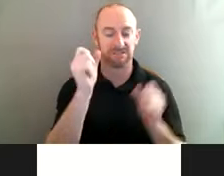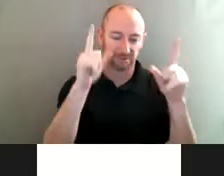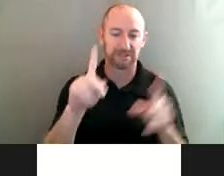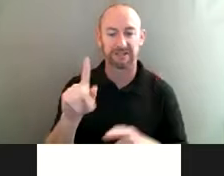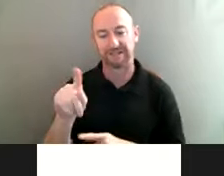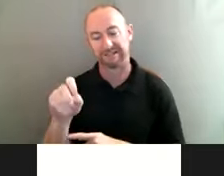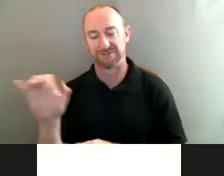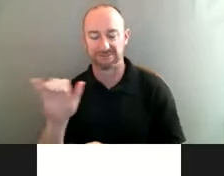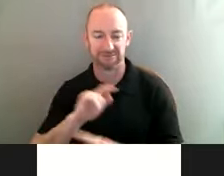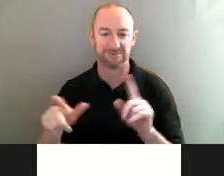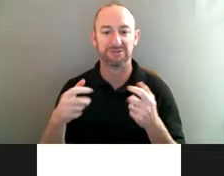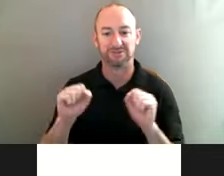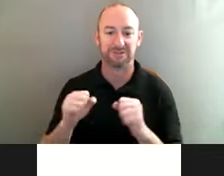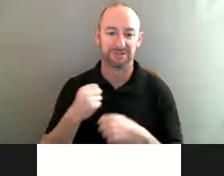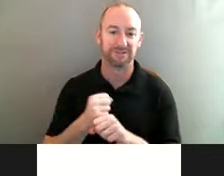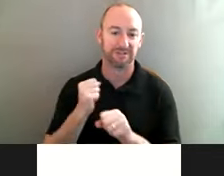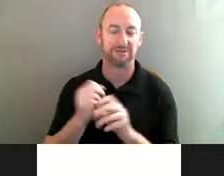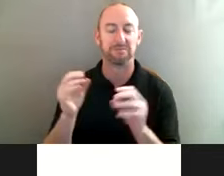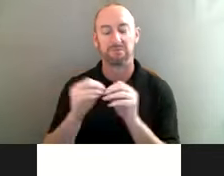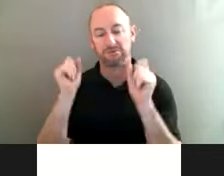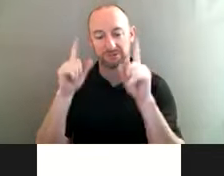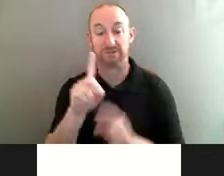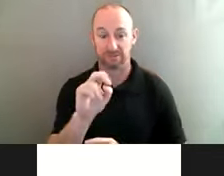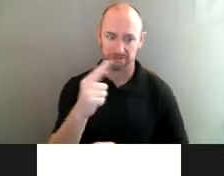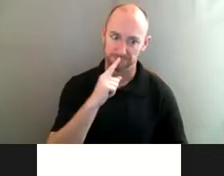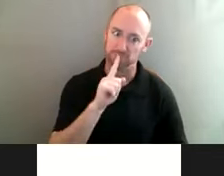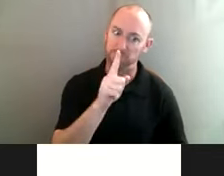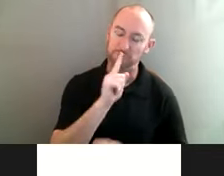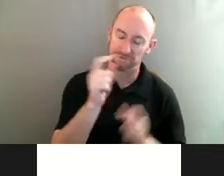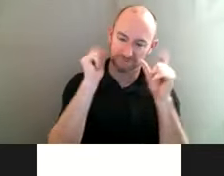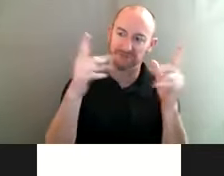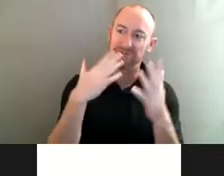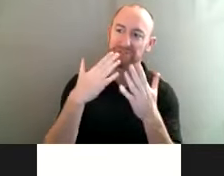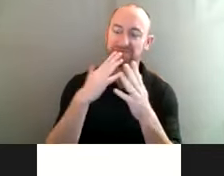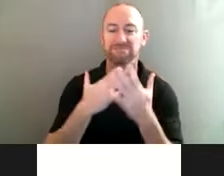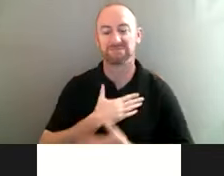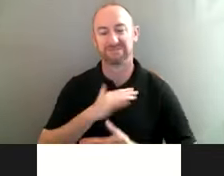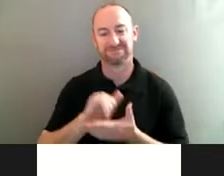too, but I was trying to make a bigger surprise. I was very surprised. I appreciate it. Thank you.